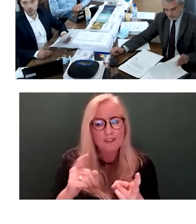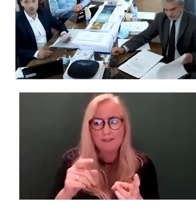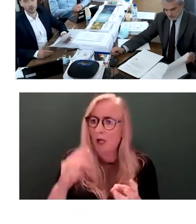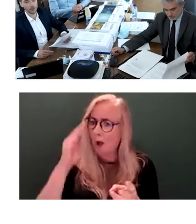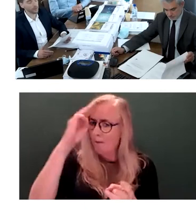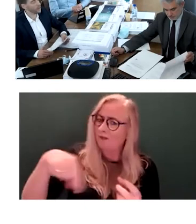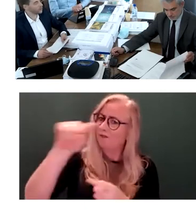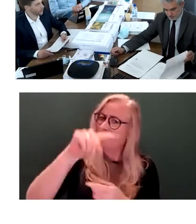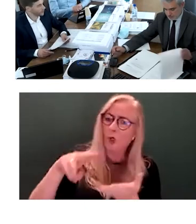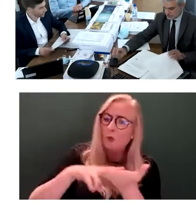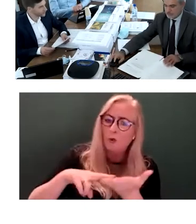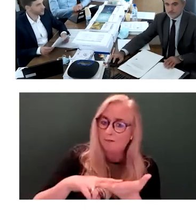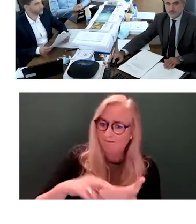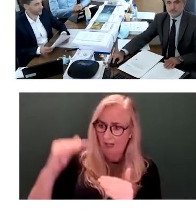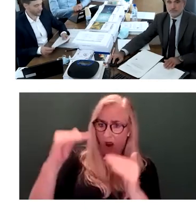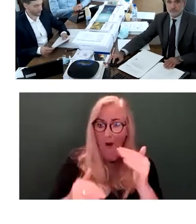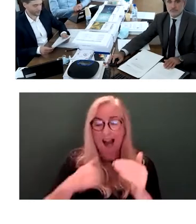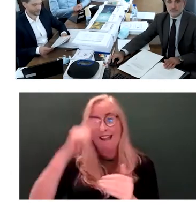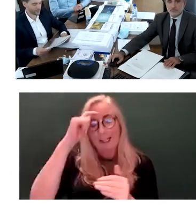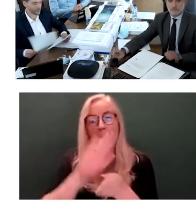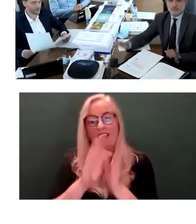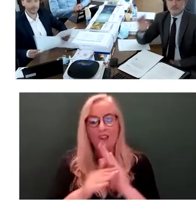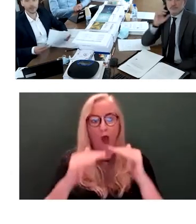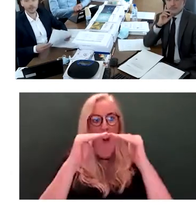also because of lower awareness.